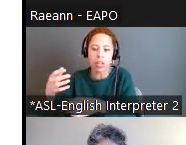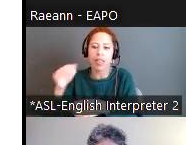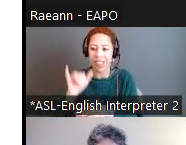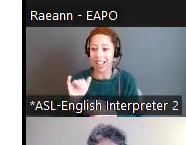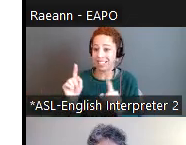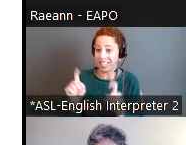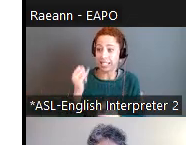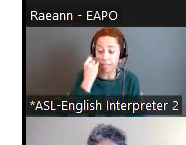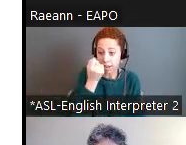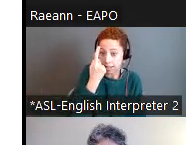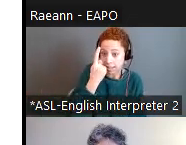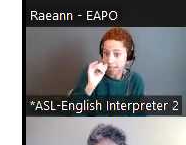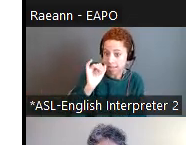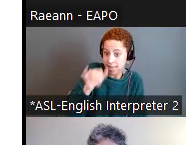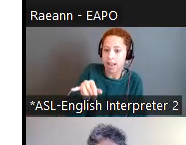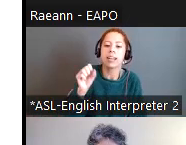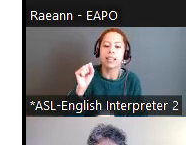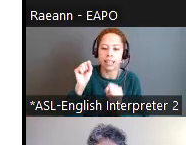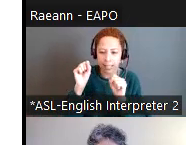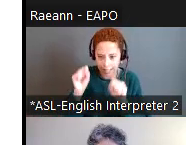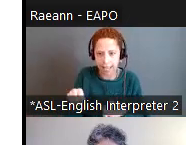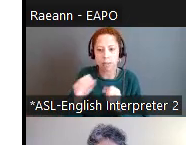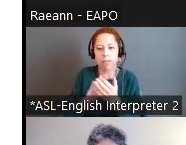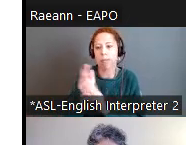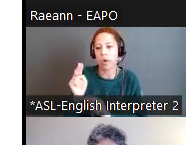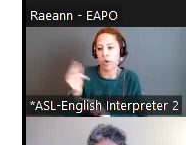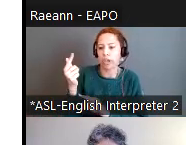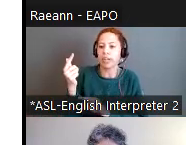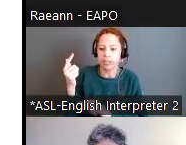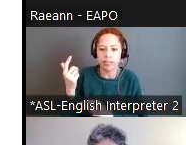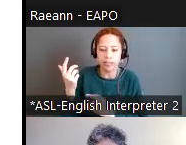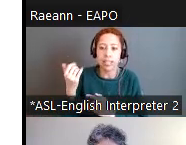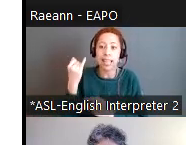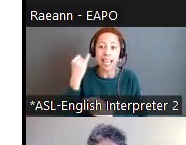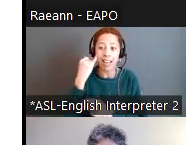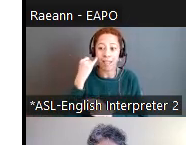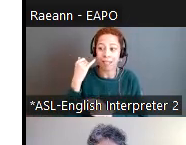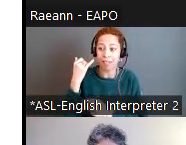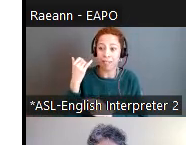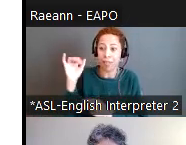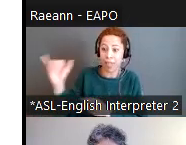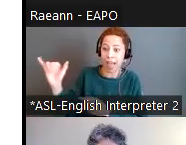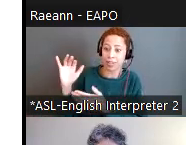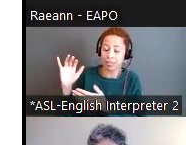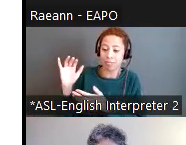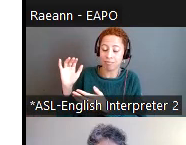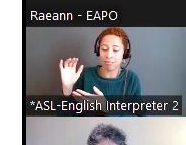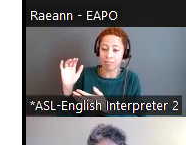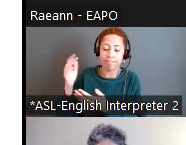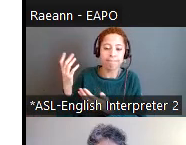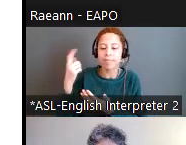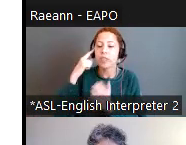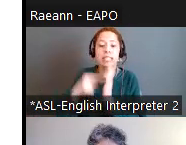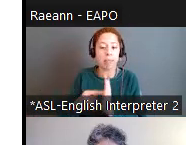been misusing the document, making decisions in a way they shouldn't, if you can still pass that simple test, you can revoke